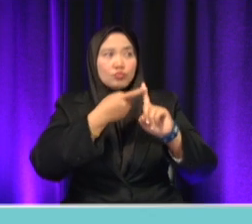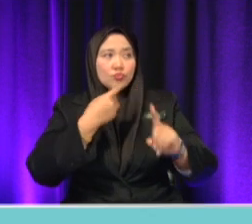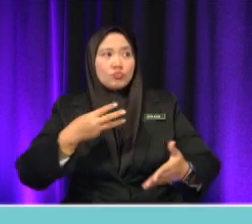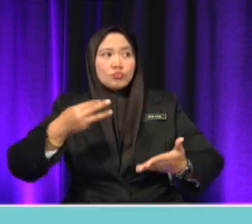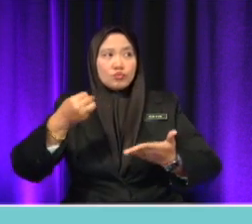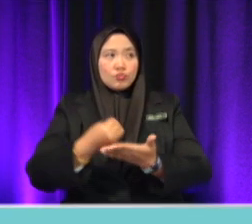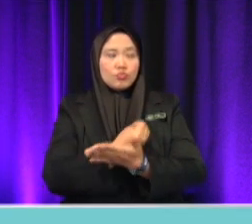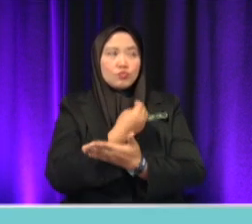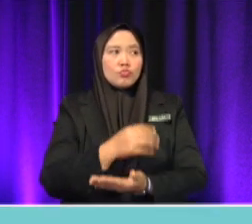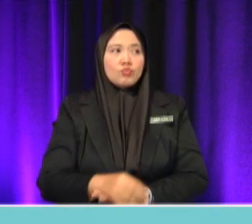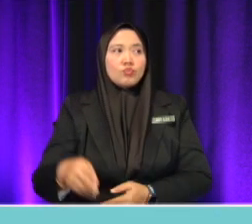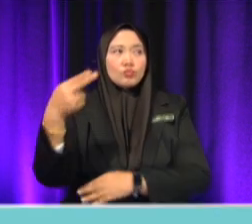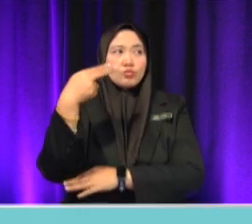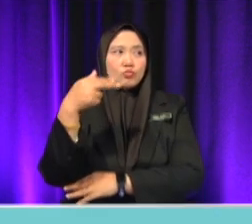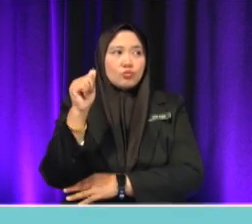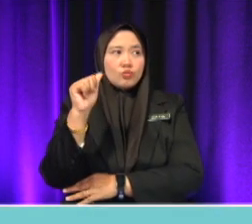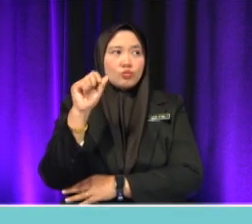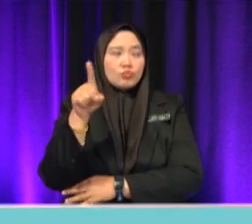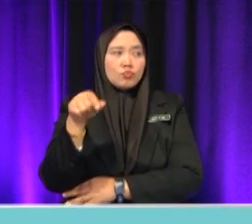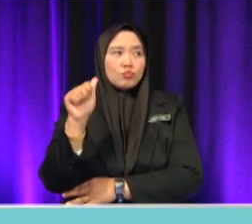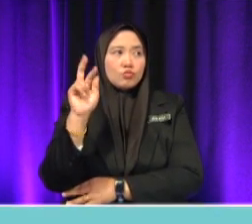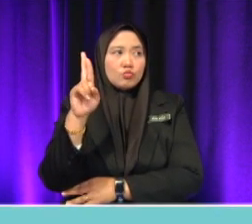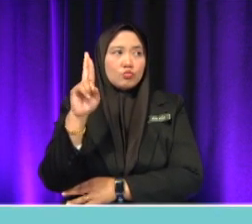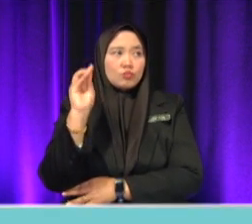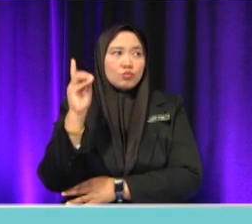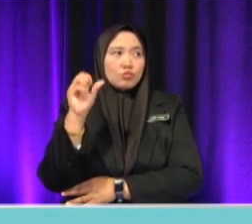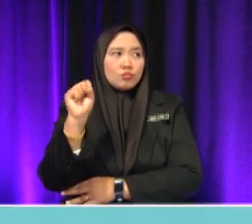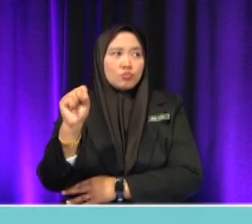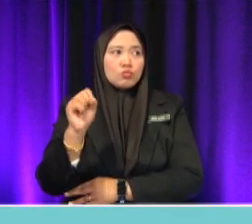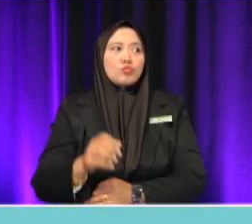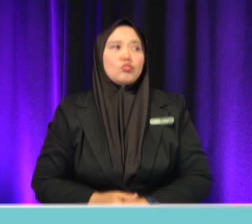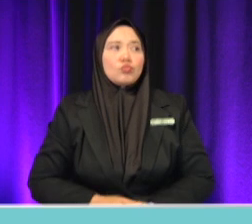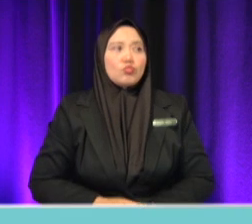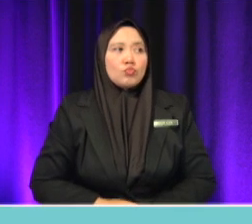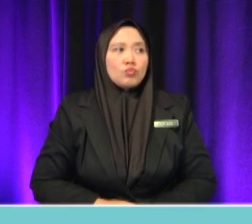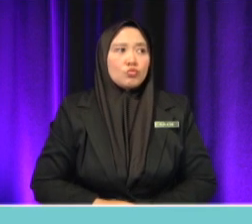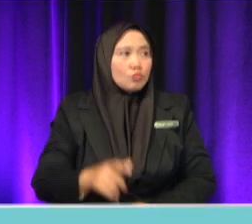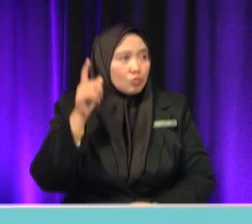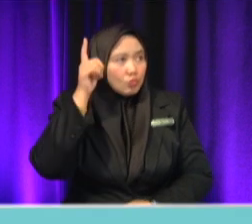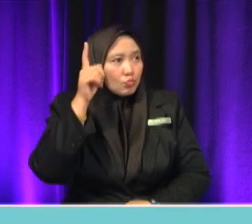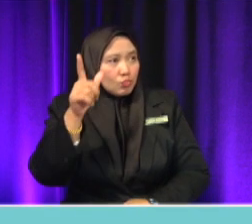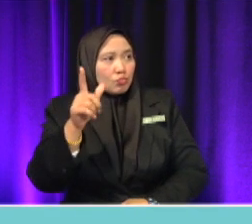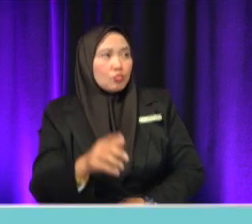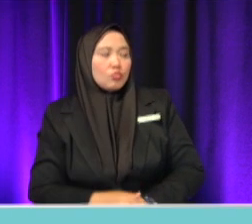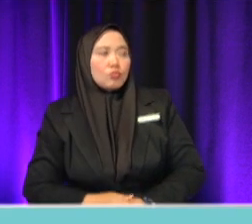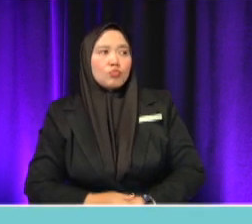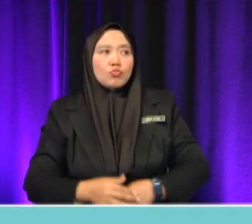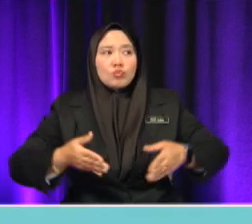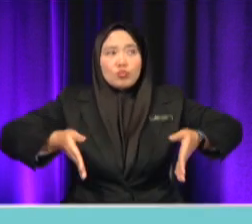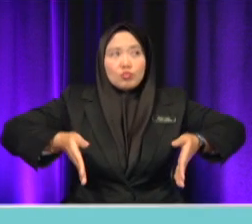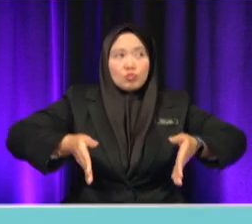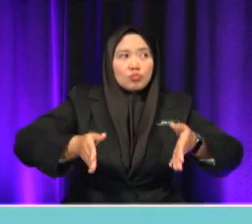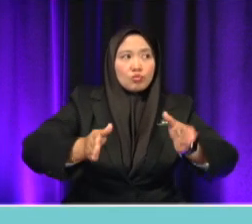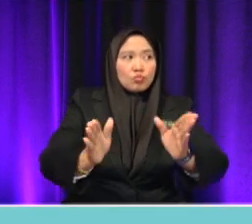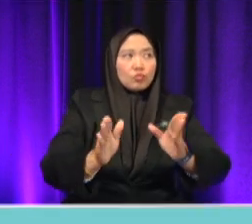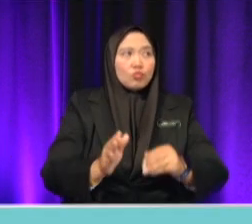modern hazards. So as you could see, the bold ones, roads or electrical and phone cables, so